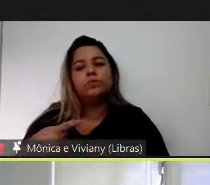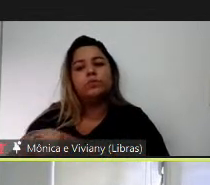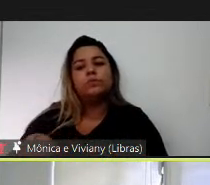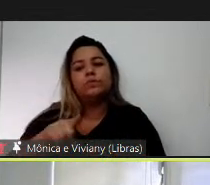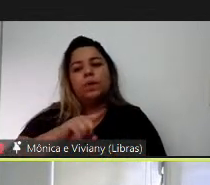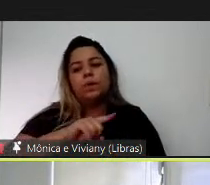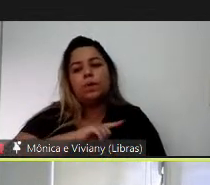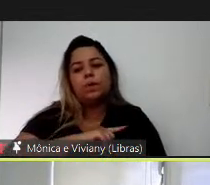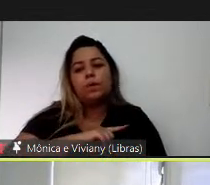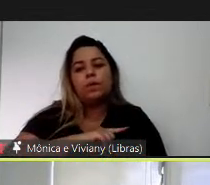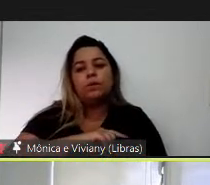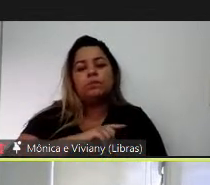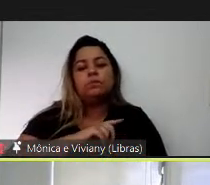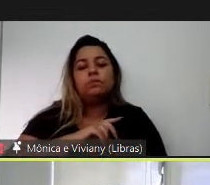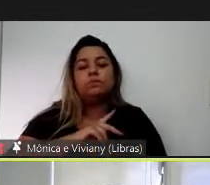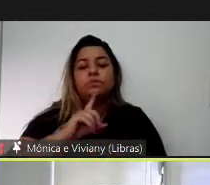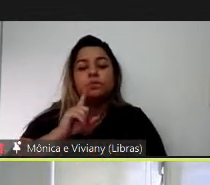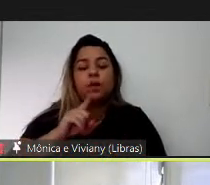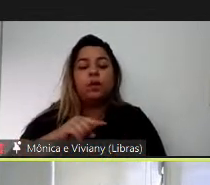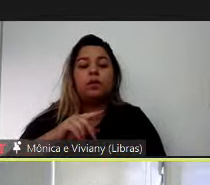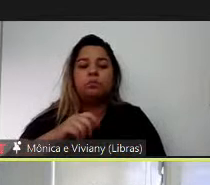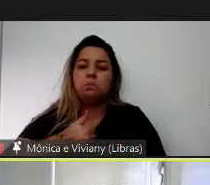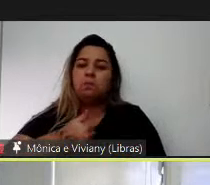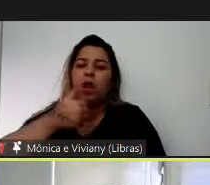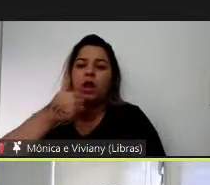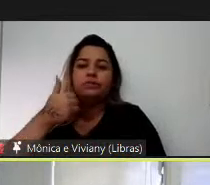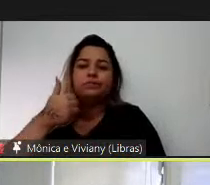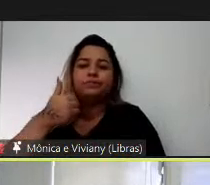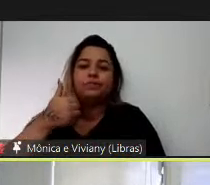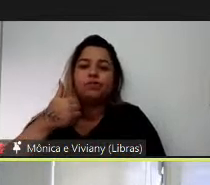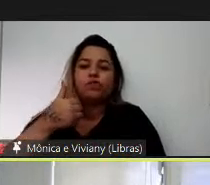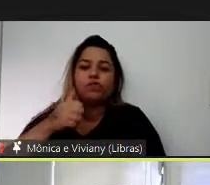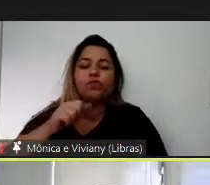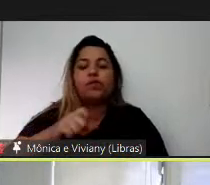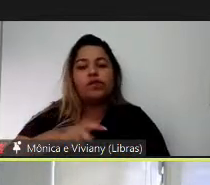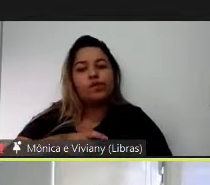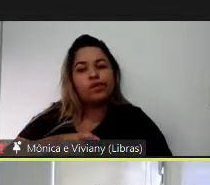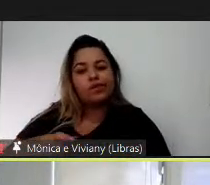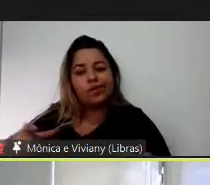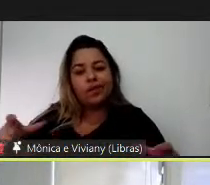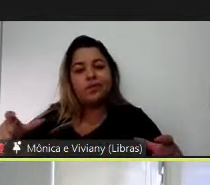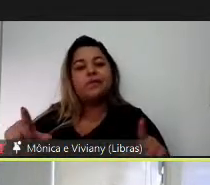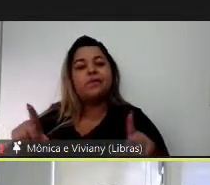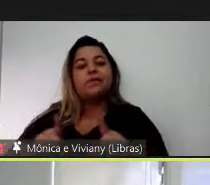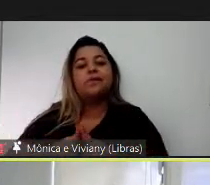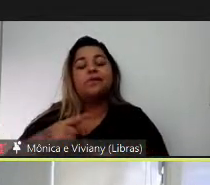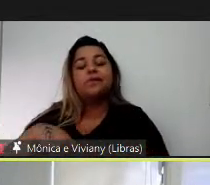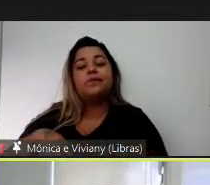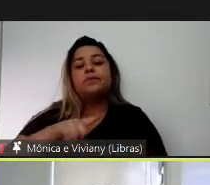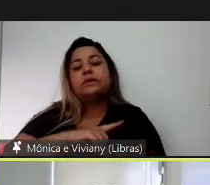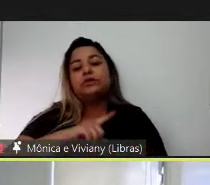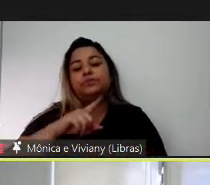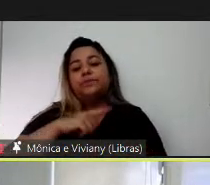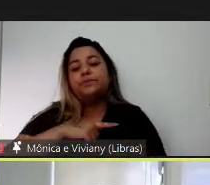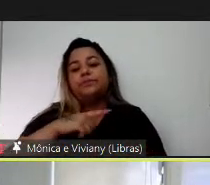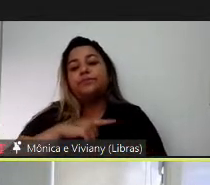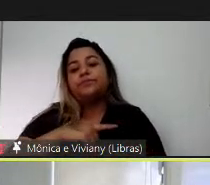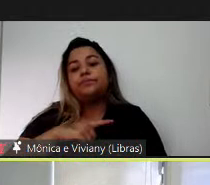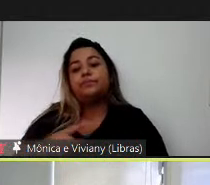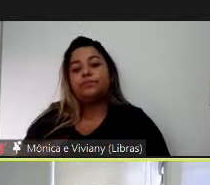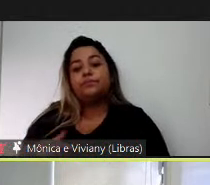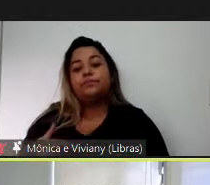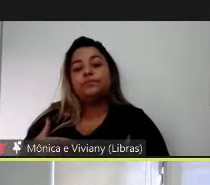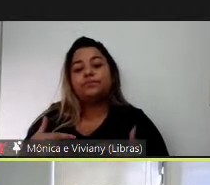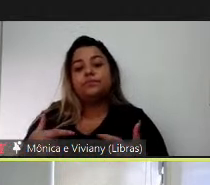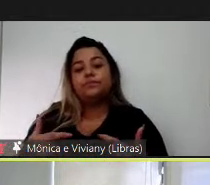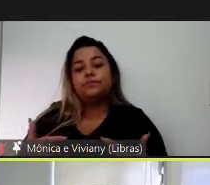from us to be qualified and to be amplified also. We have many